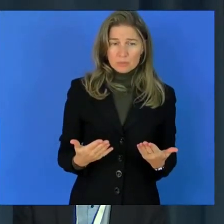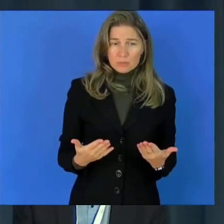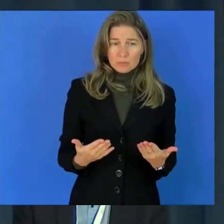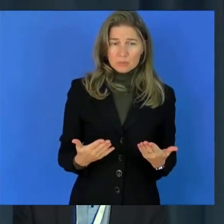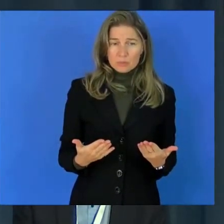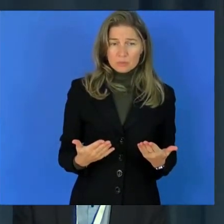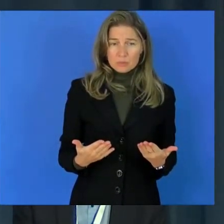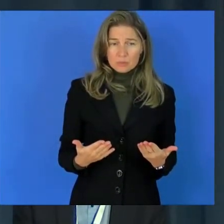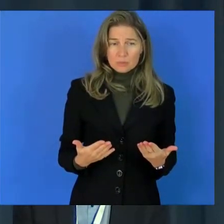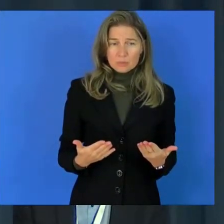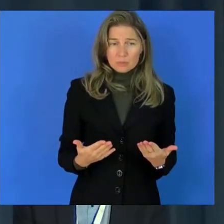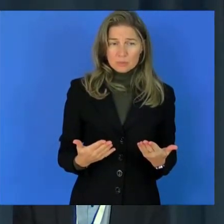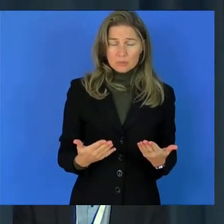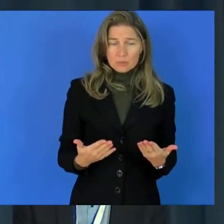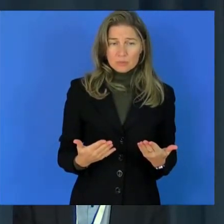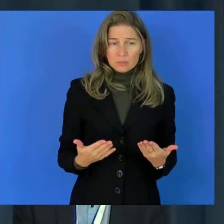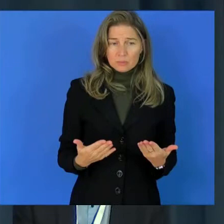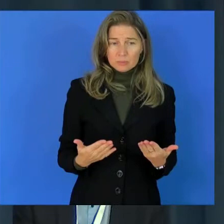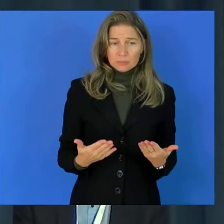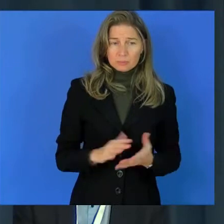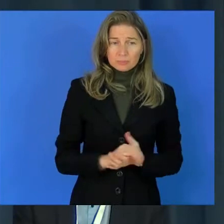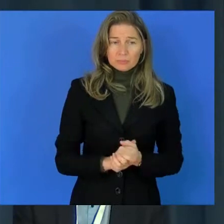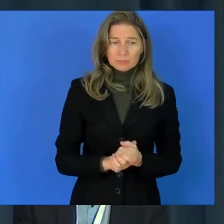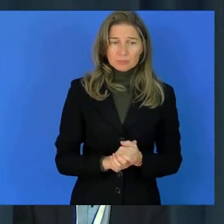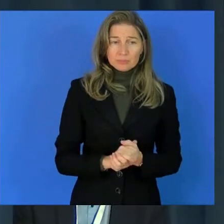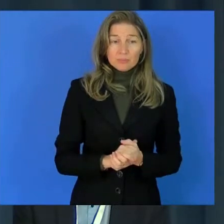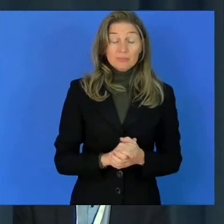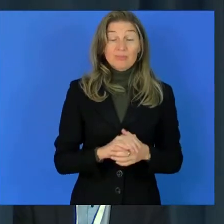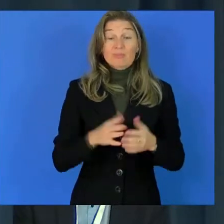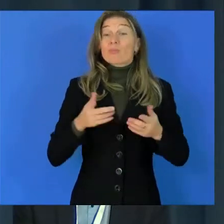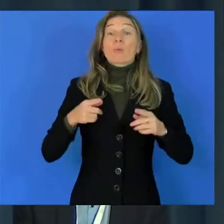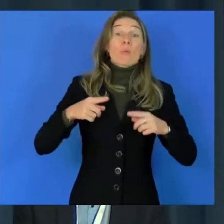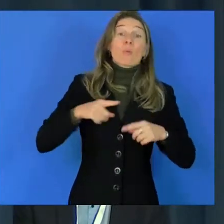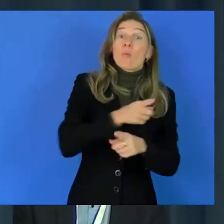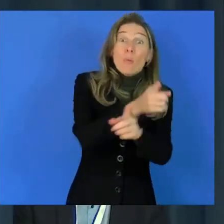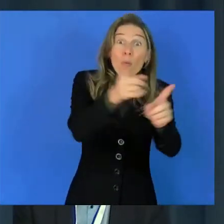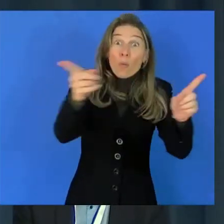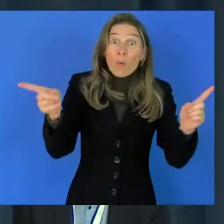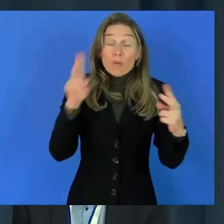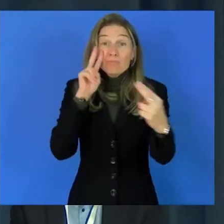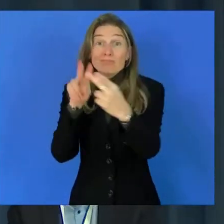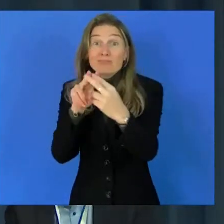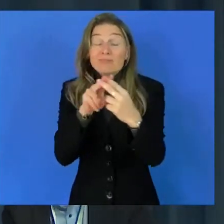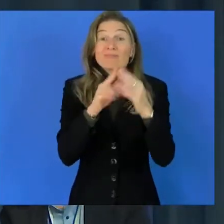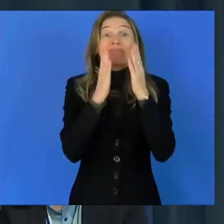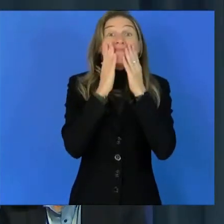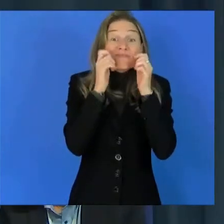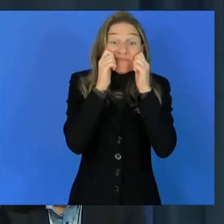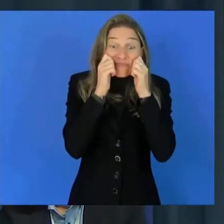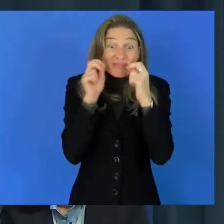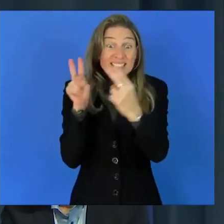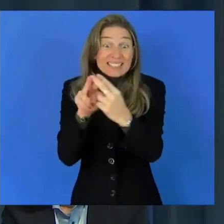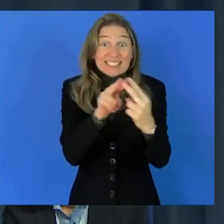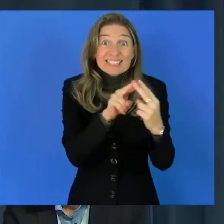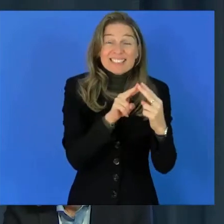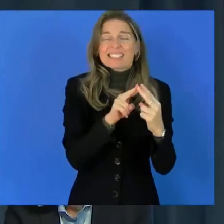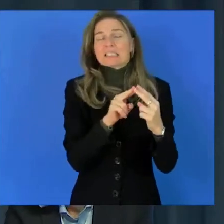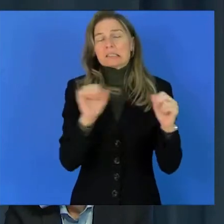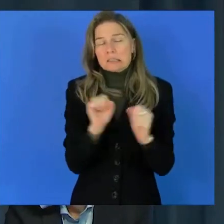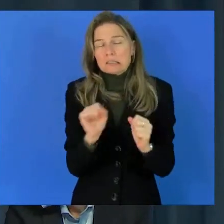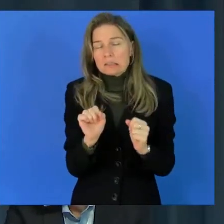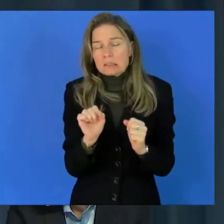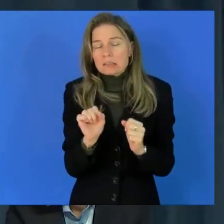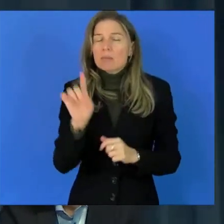Though we cannot physically see each other, all of us, I want you to remember what's so important about the Zero Project.